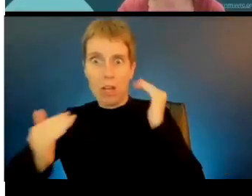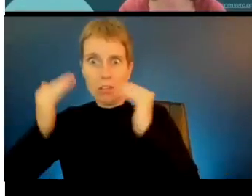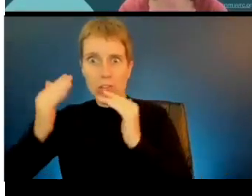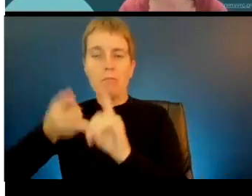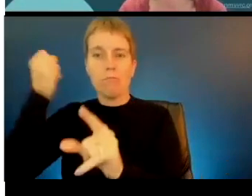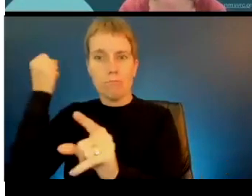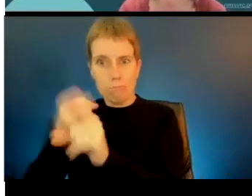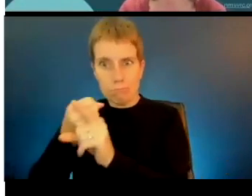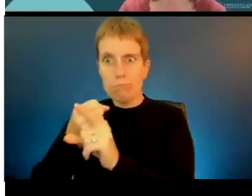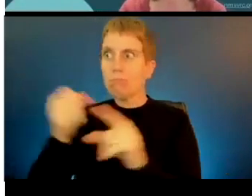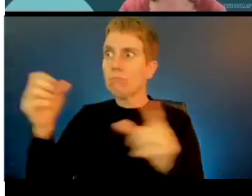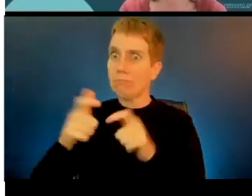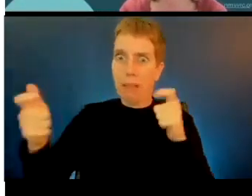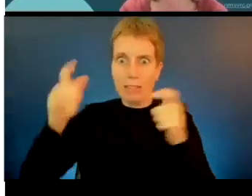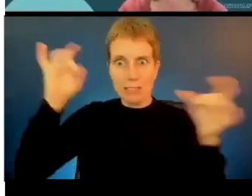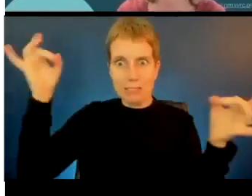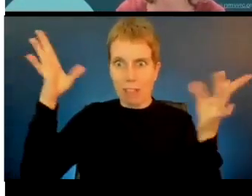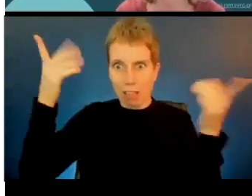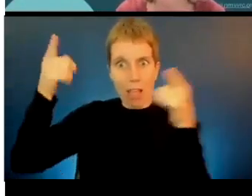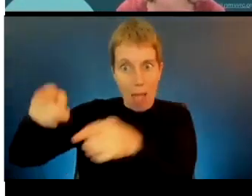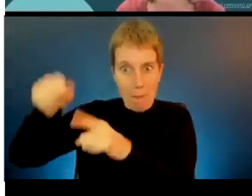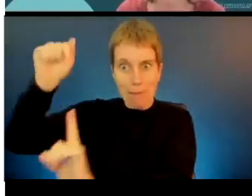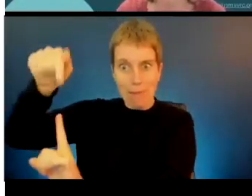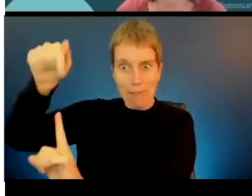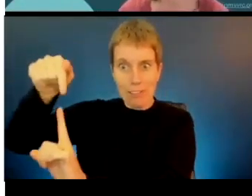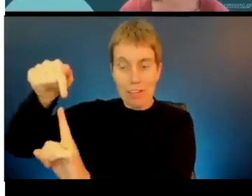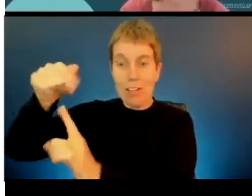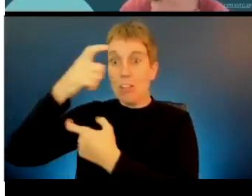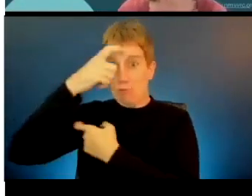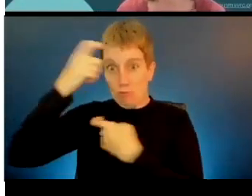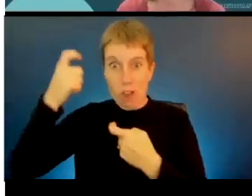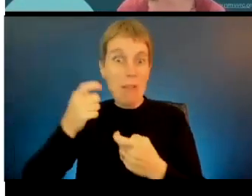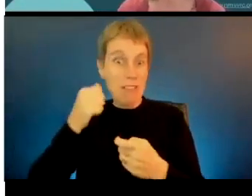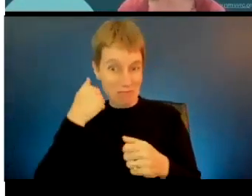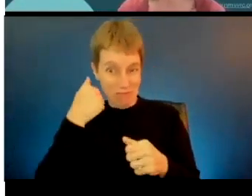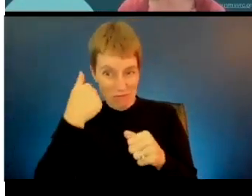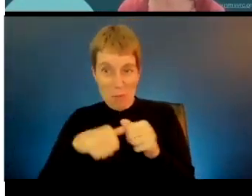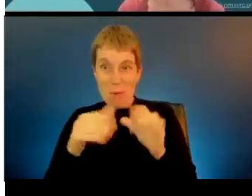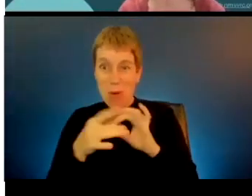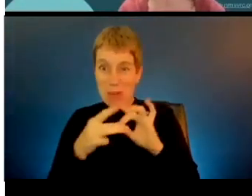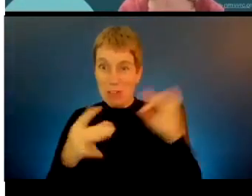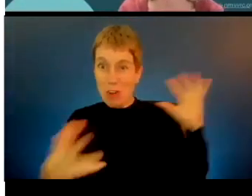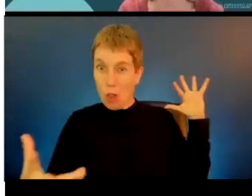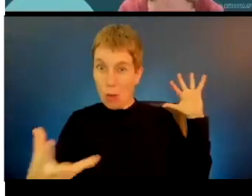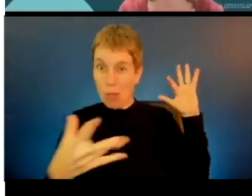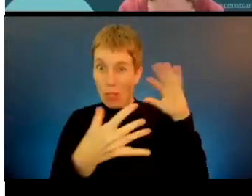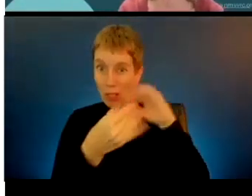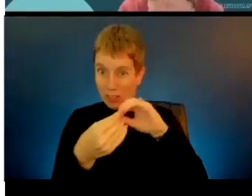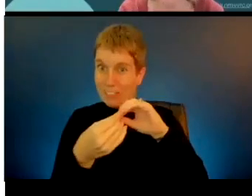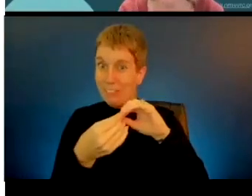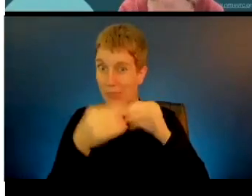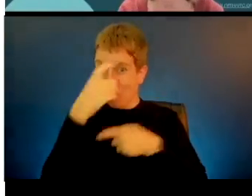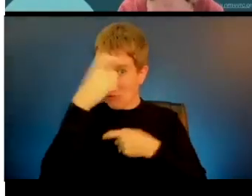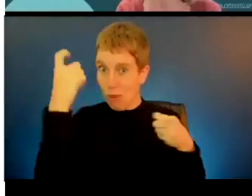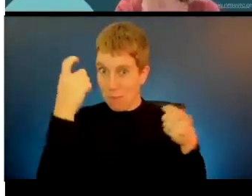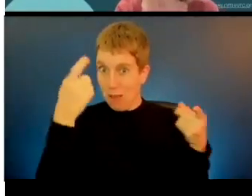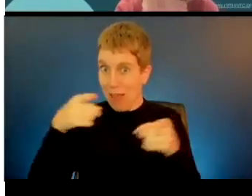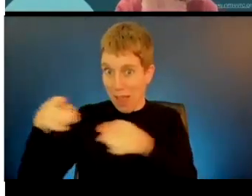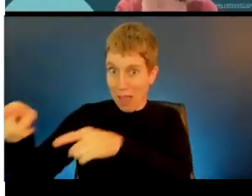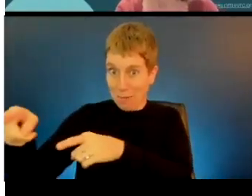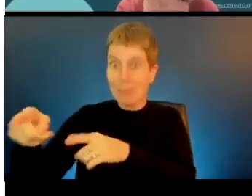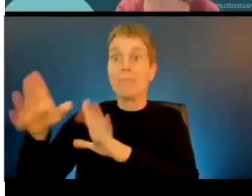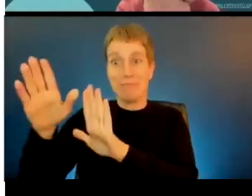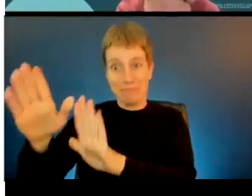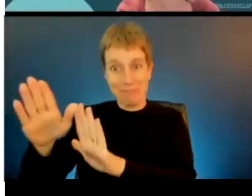events, and unfortunately, worse is more. And we know that adults who experienced a traumatic event as a child, that